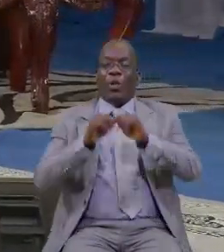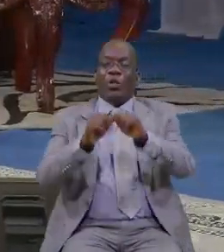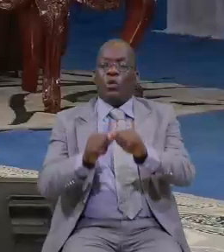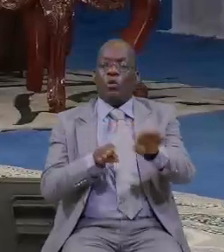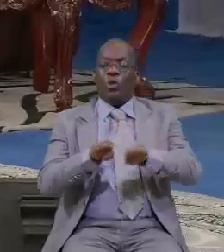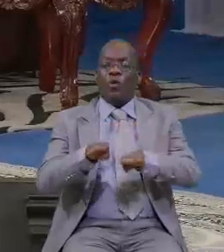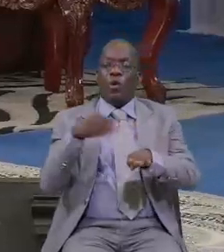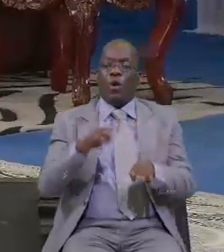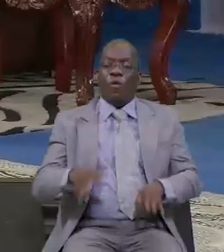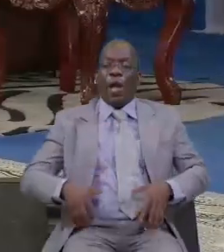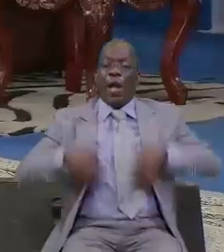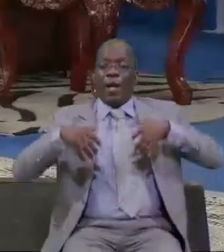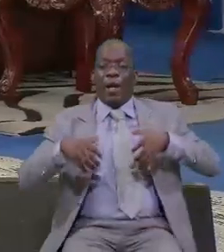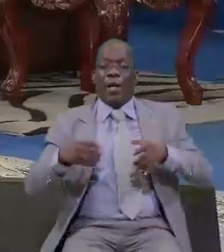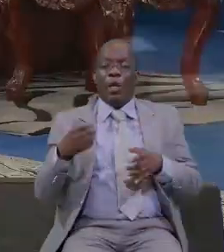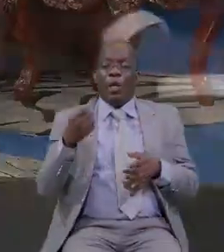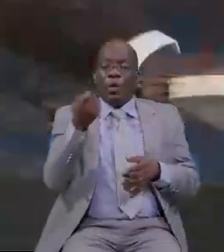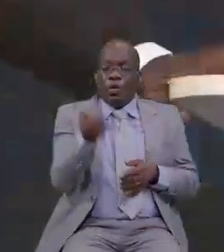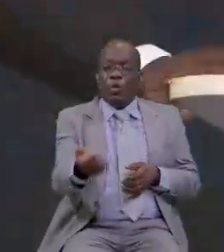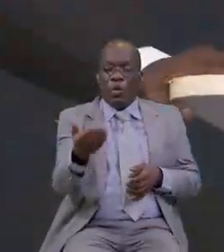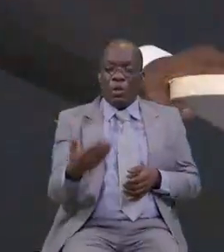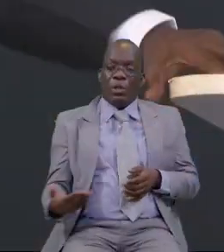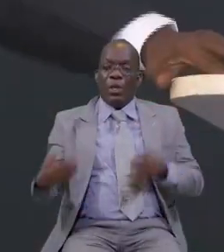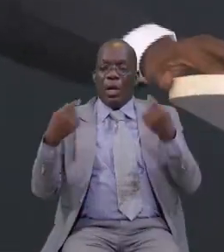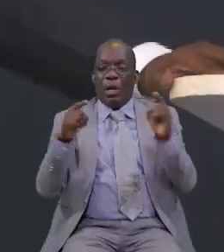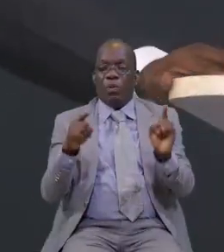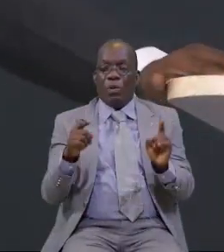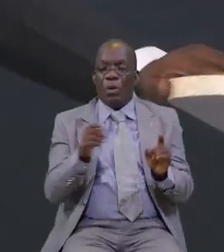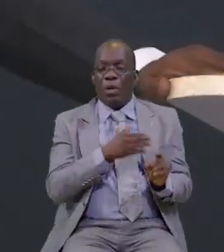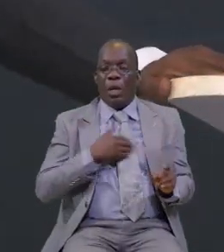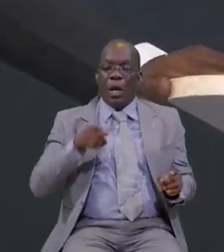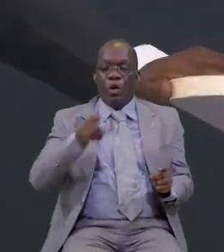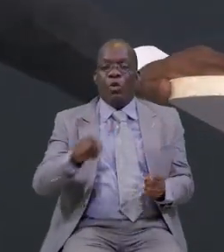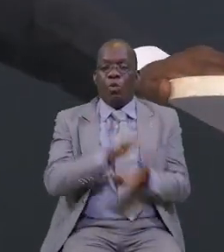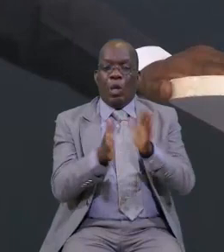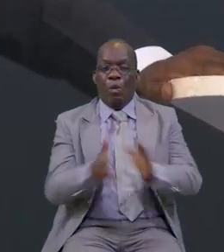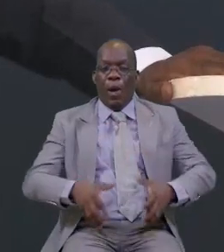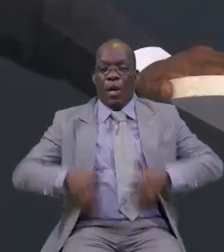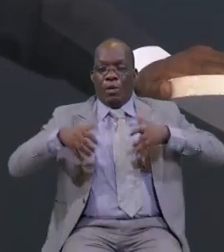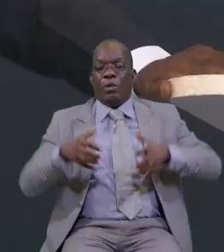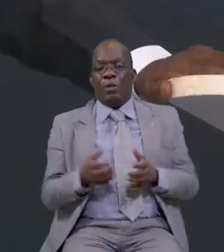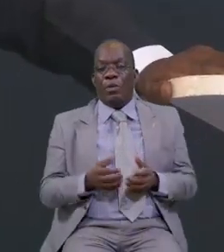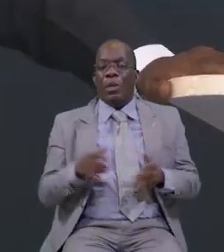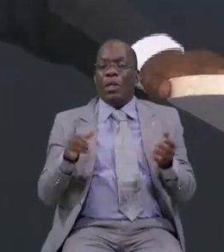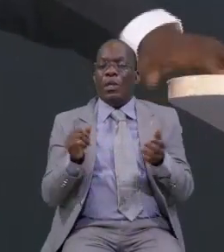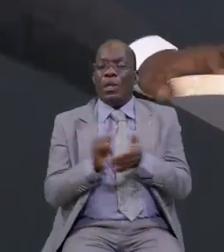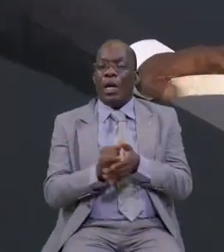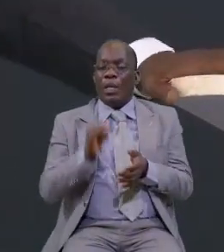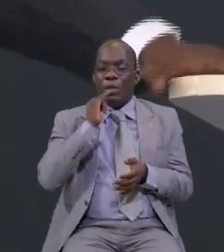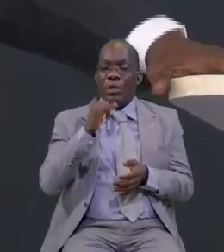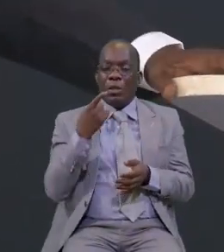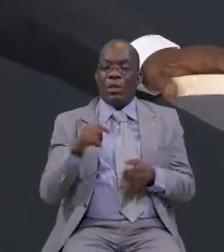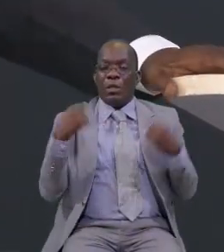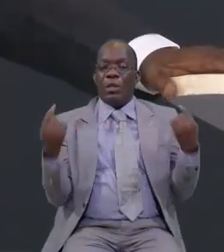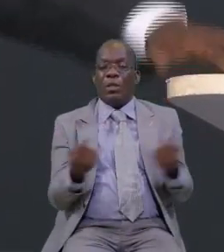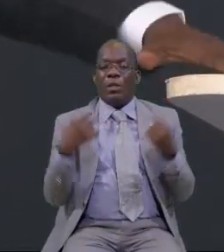that a little thing happens and you flare up. That is the sin that has